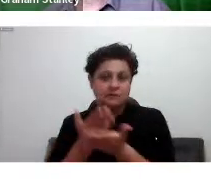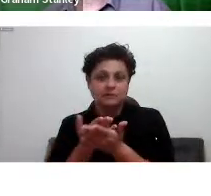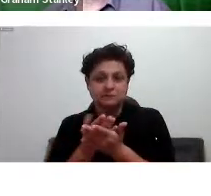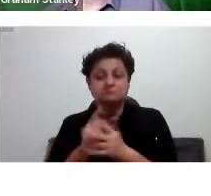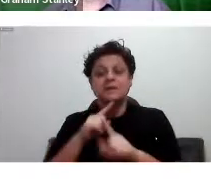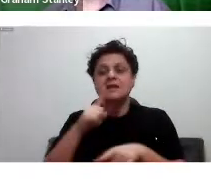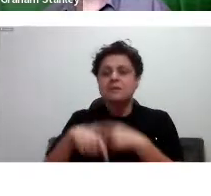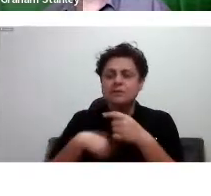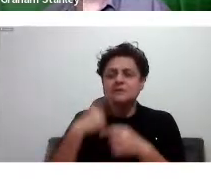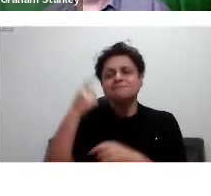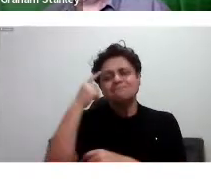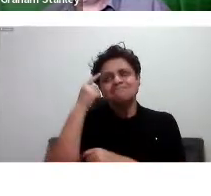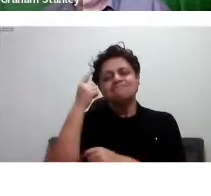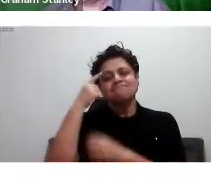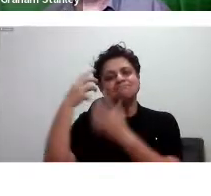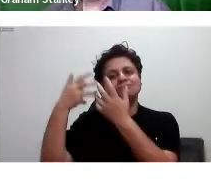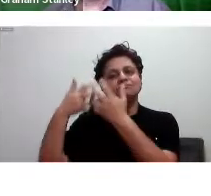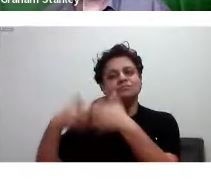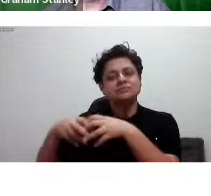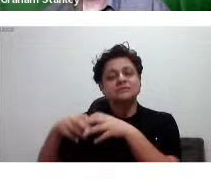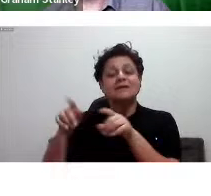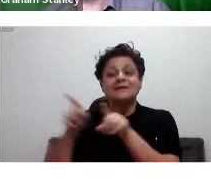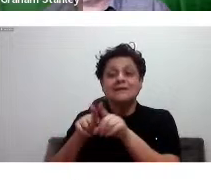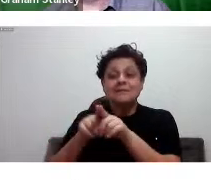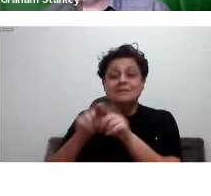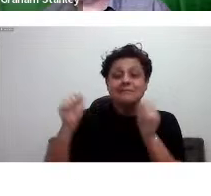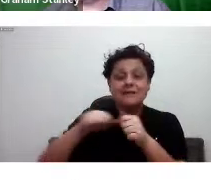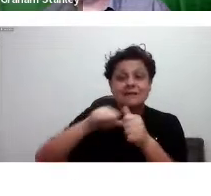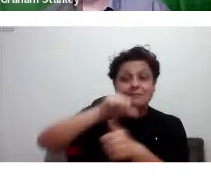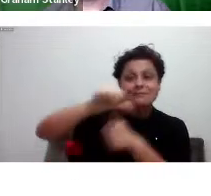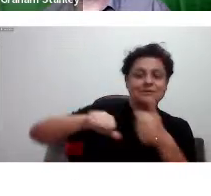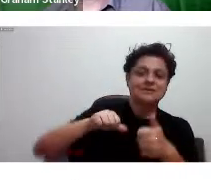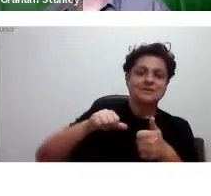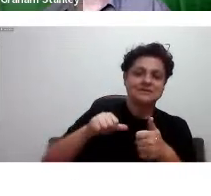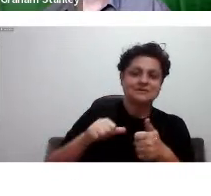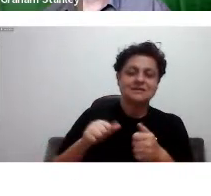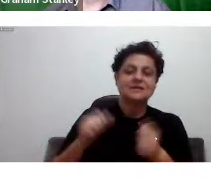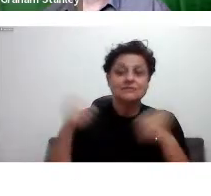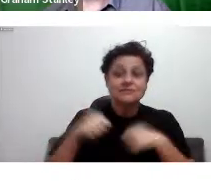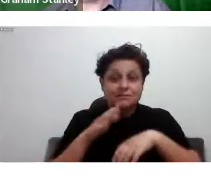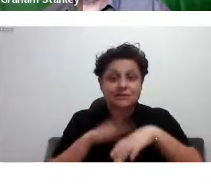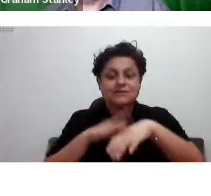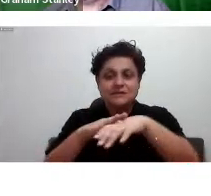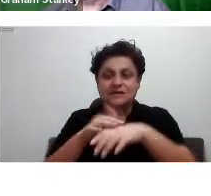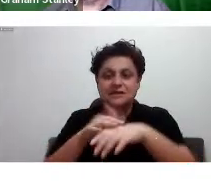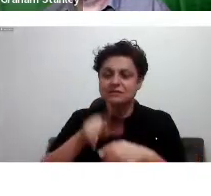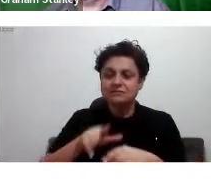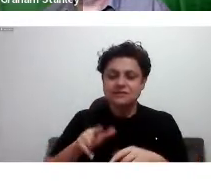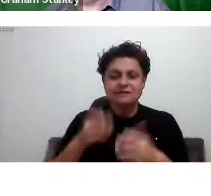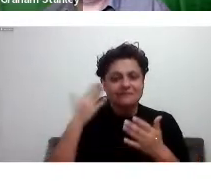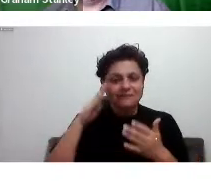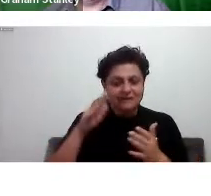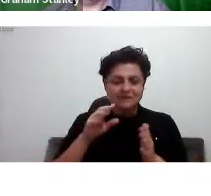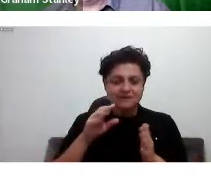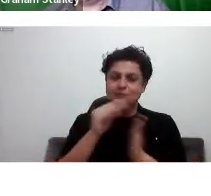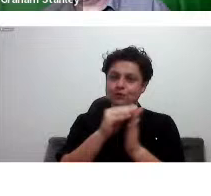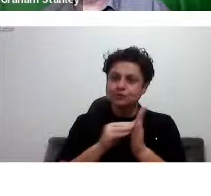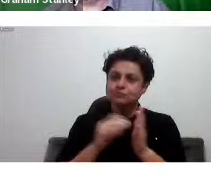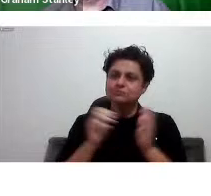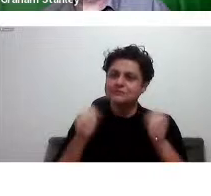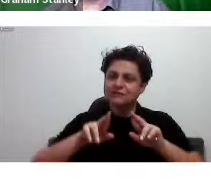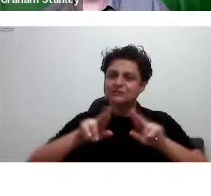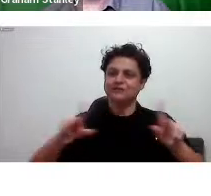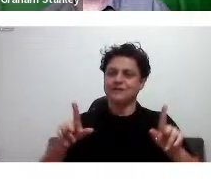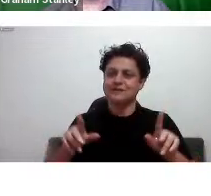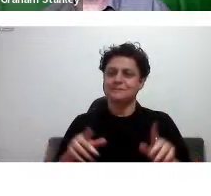make in order to differentiate the content. So is there anything you think you might want